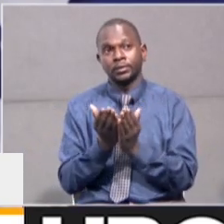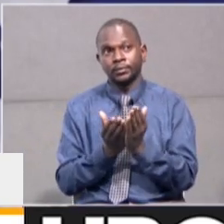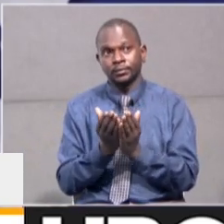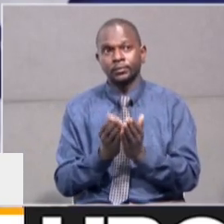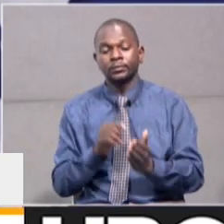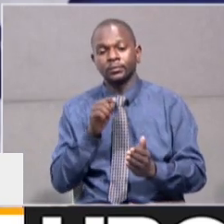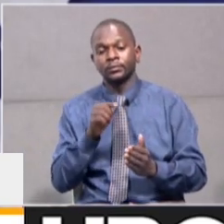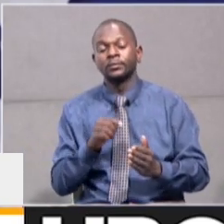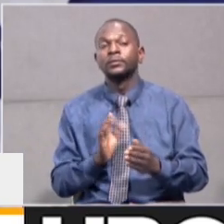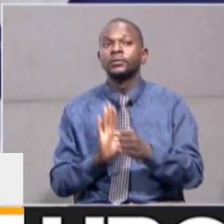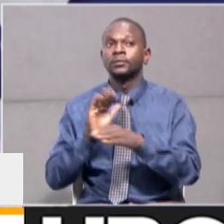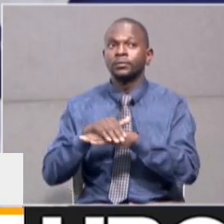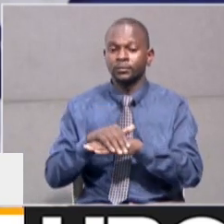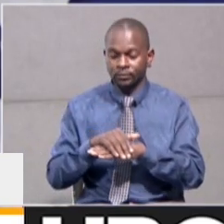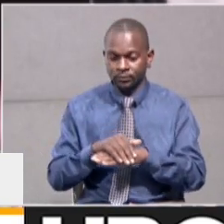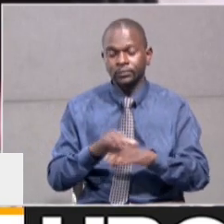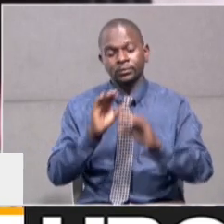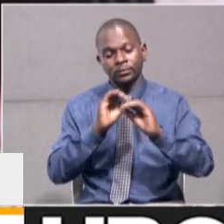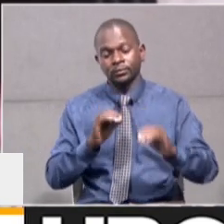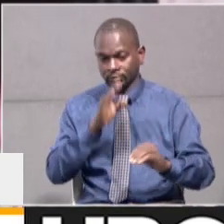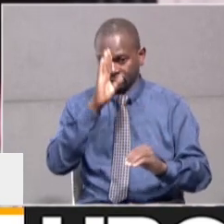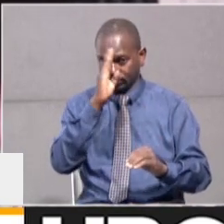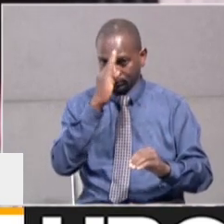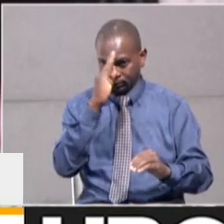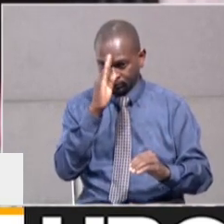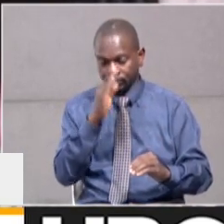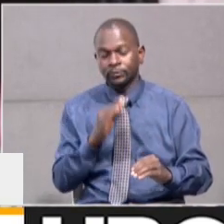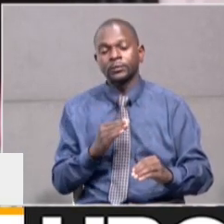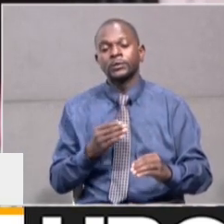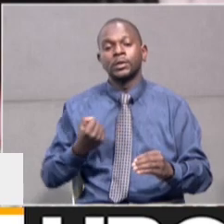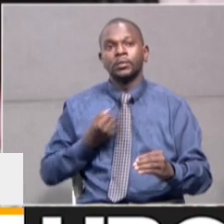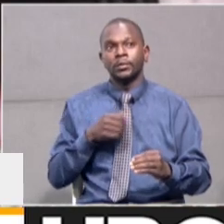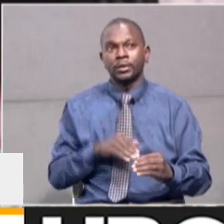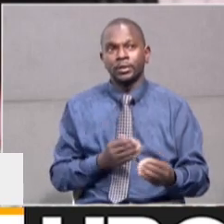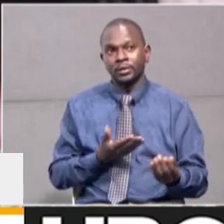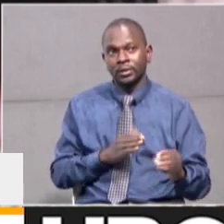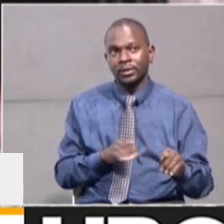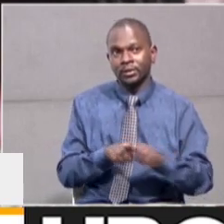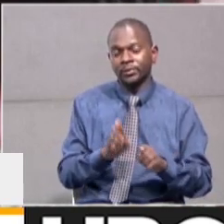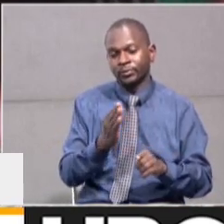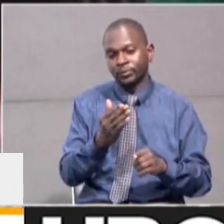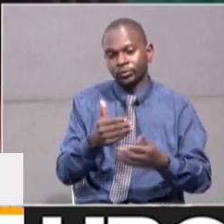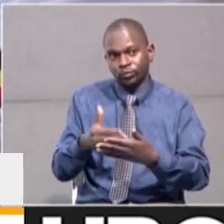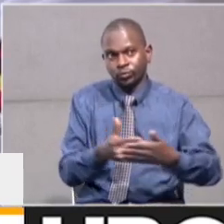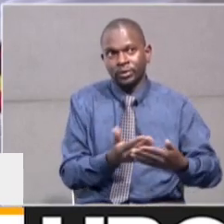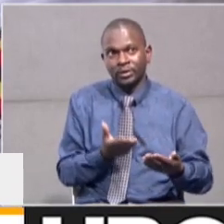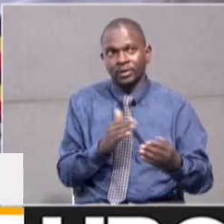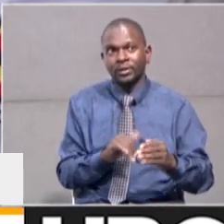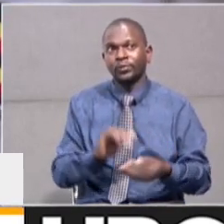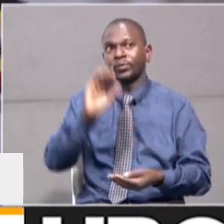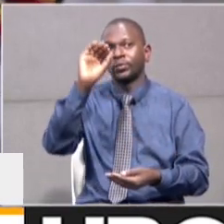such interventions, there is no doubt that maternal and child mortality levels will significantly reduce.